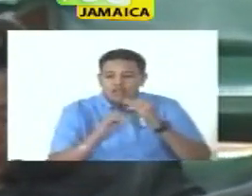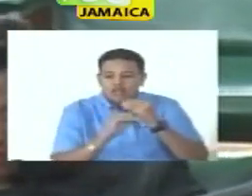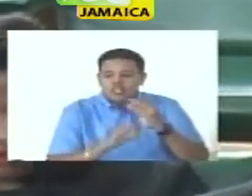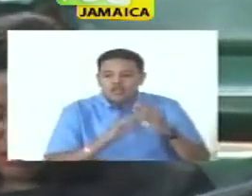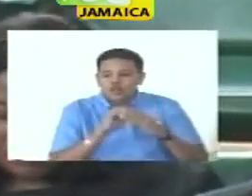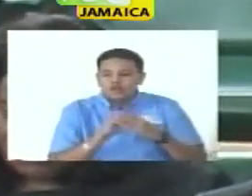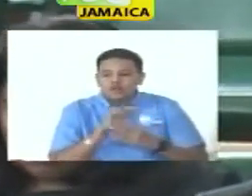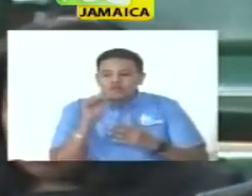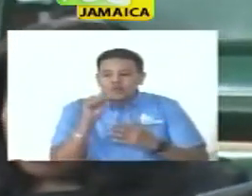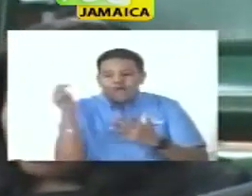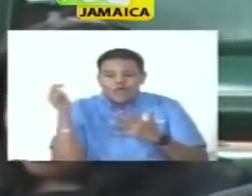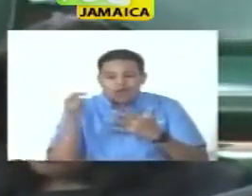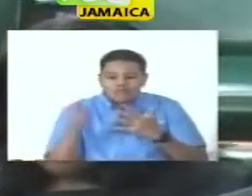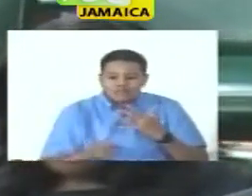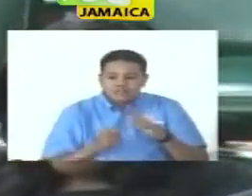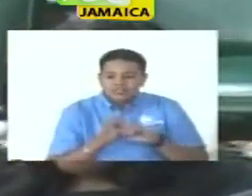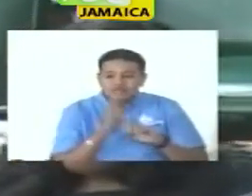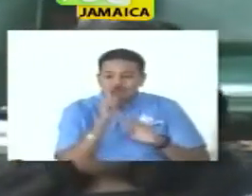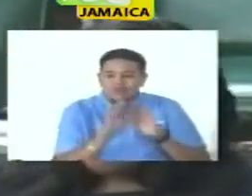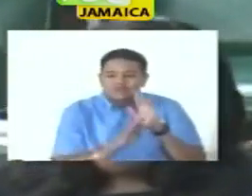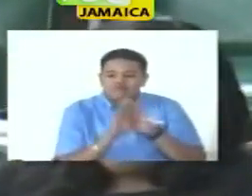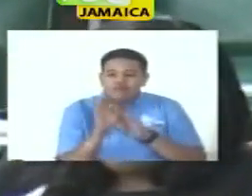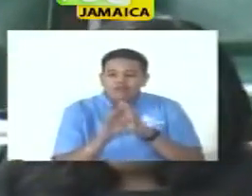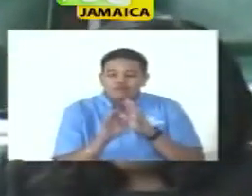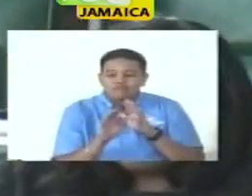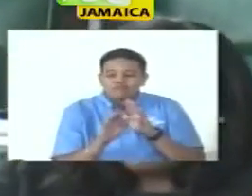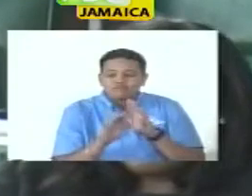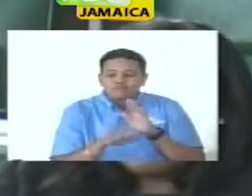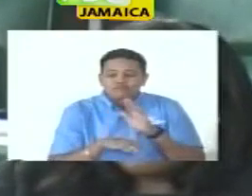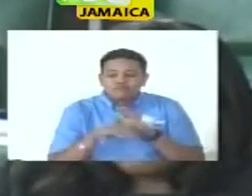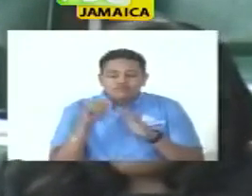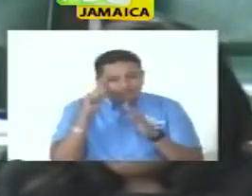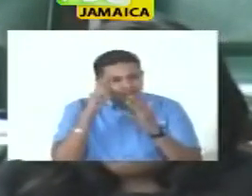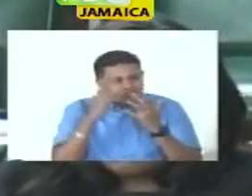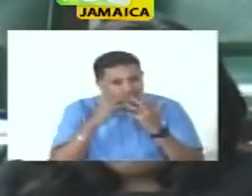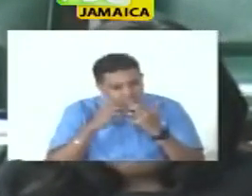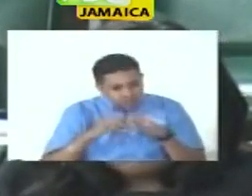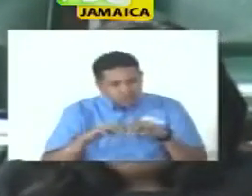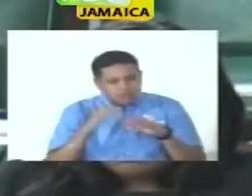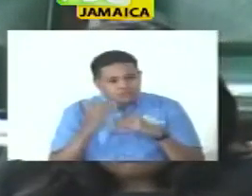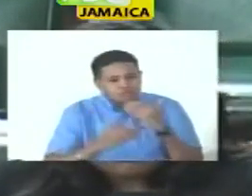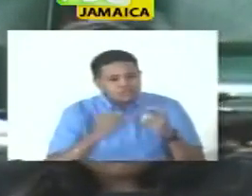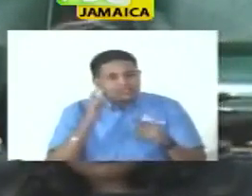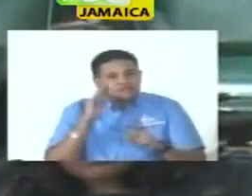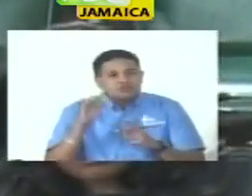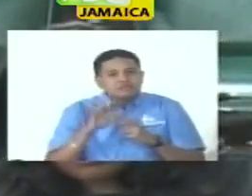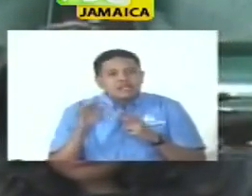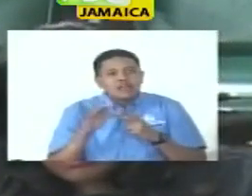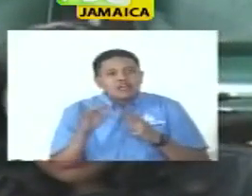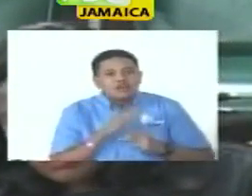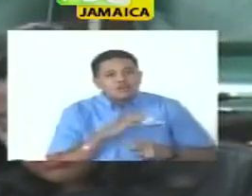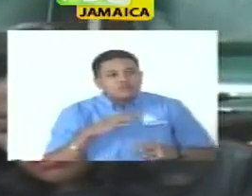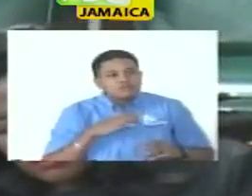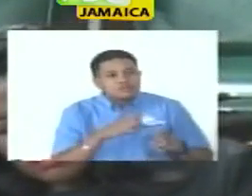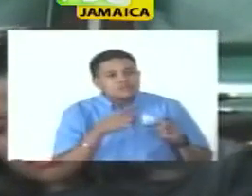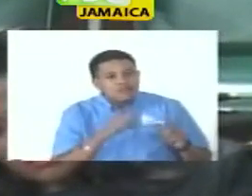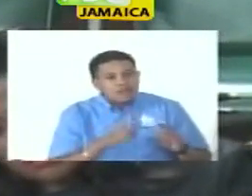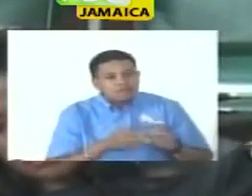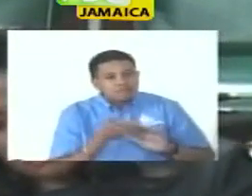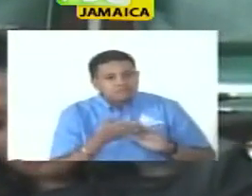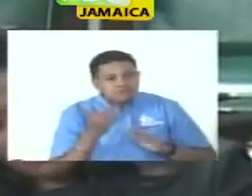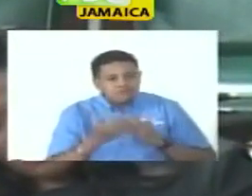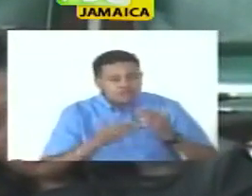aspects which were developed out of the collaborative process of the Joint Select Committee.